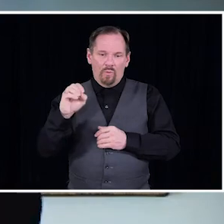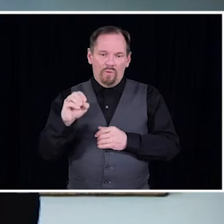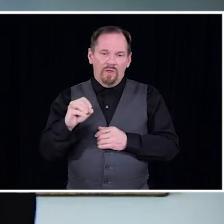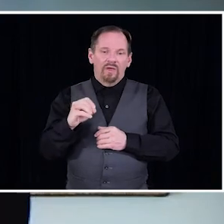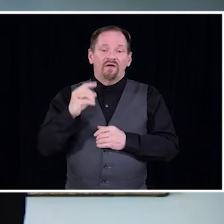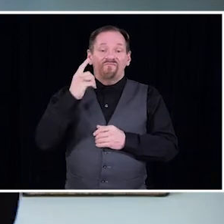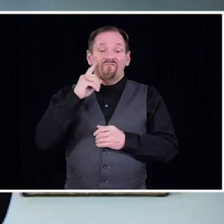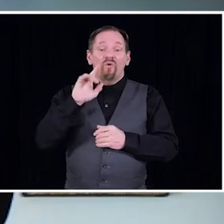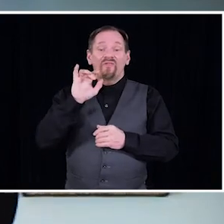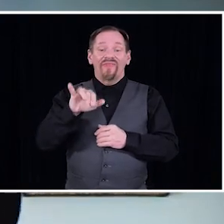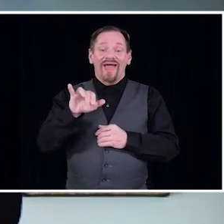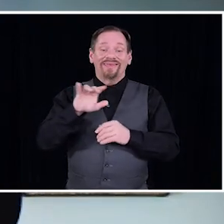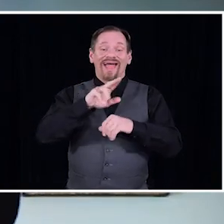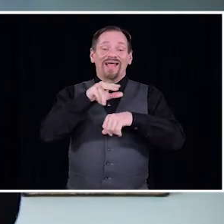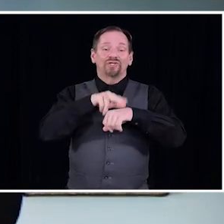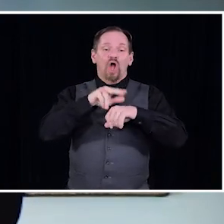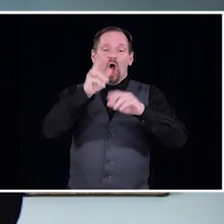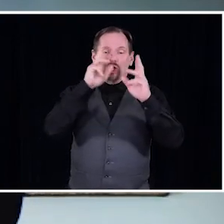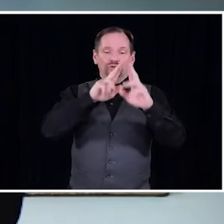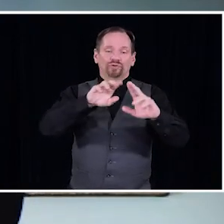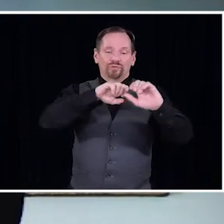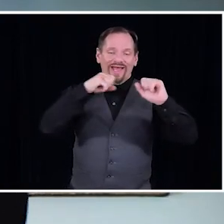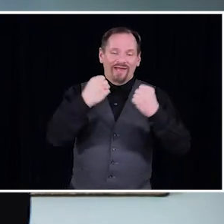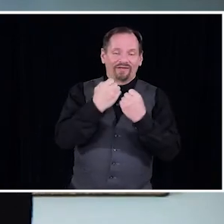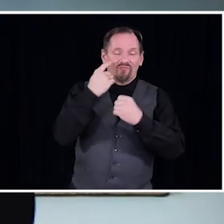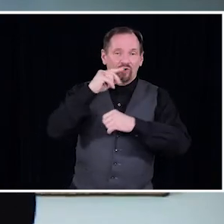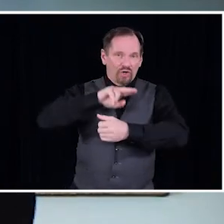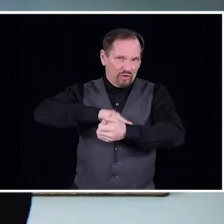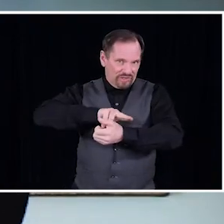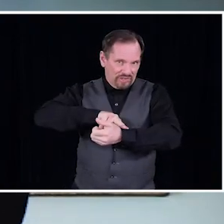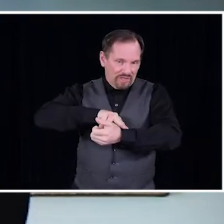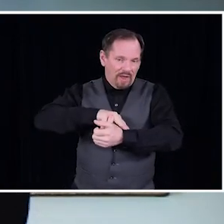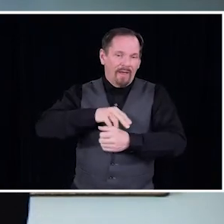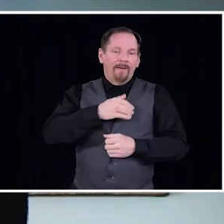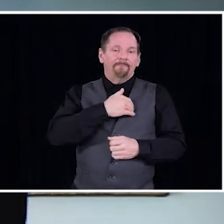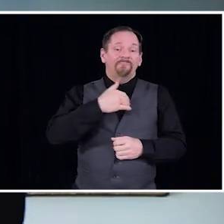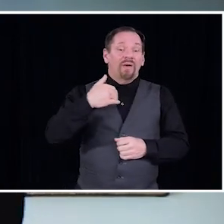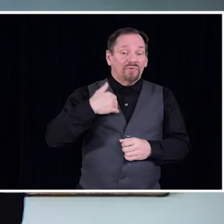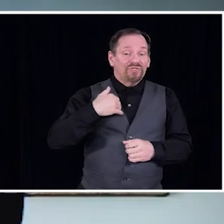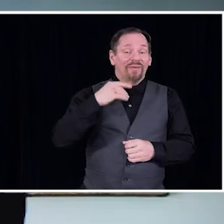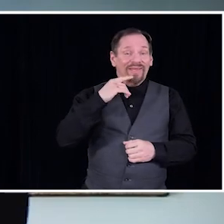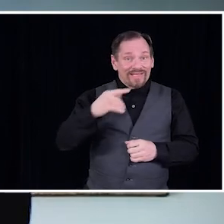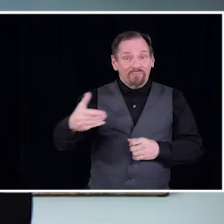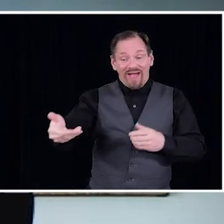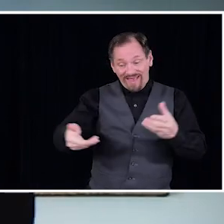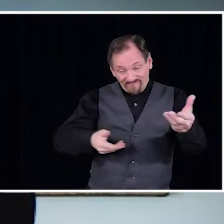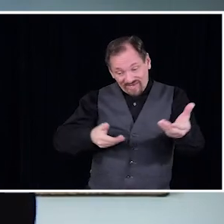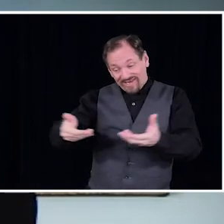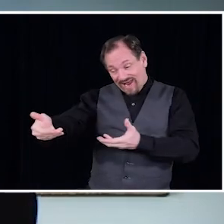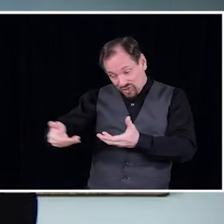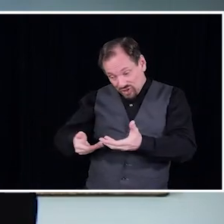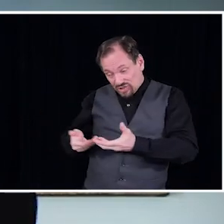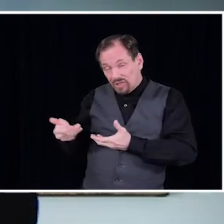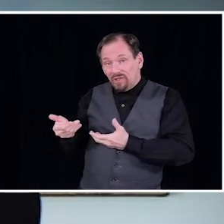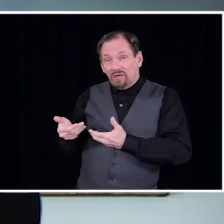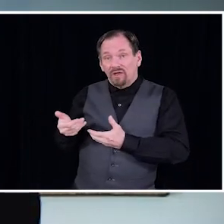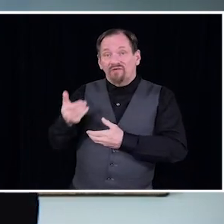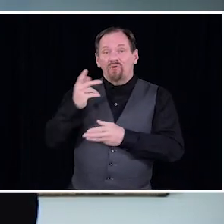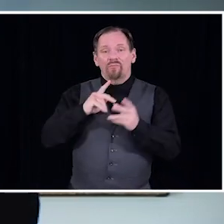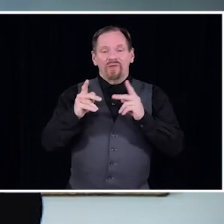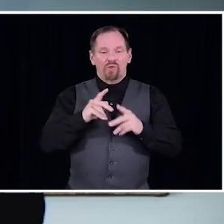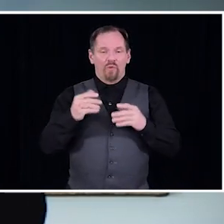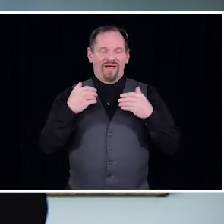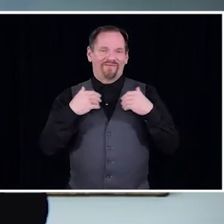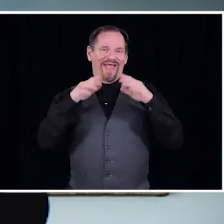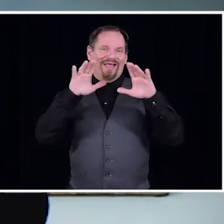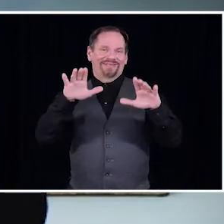Nurses. It is an outstanding accomplishment, as membership is by invitation to students who demonstrate